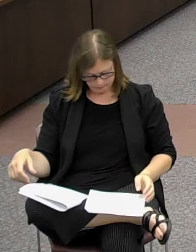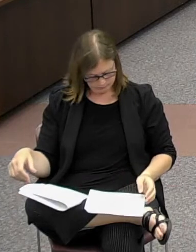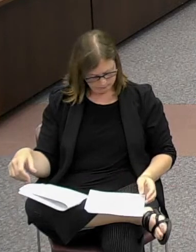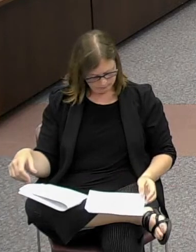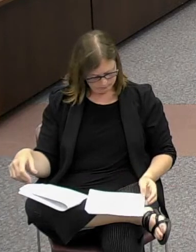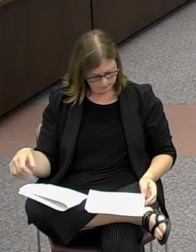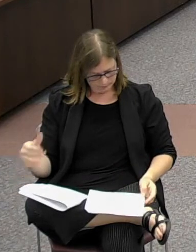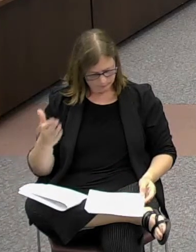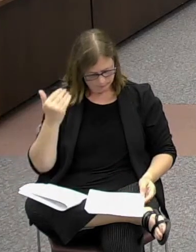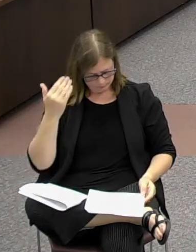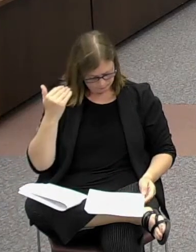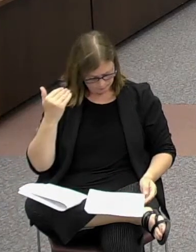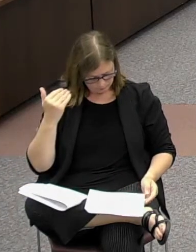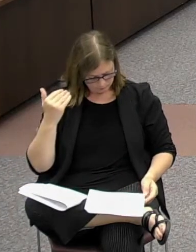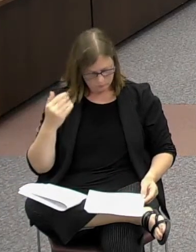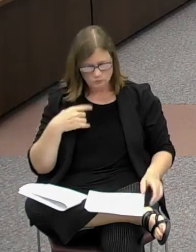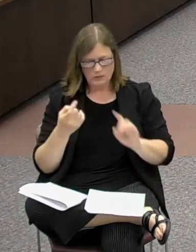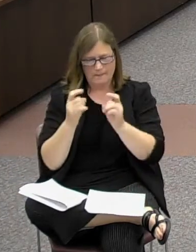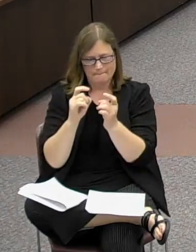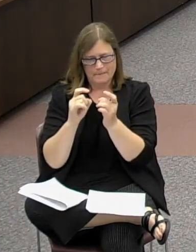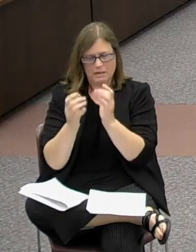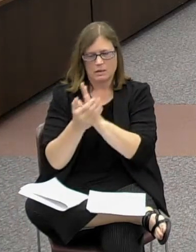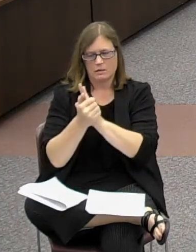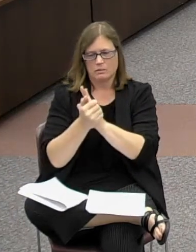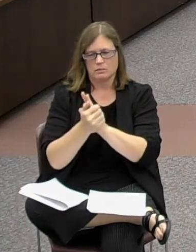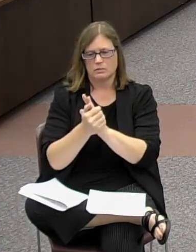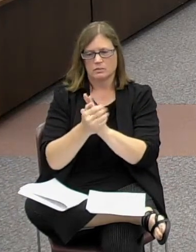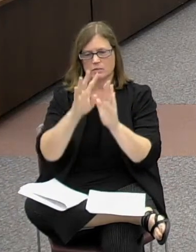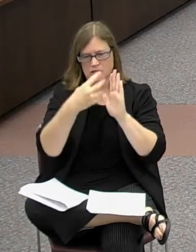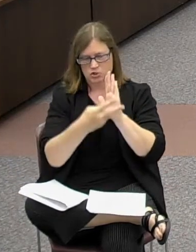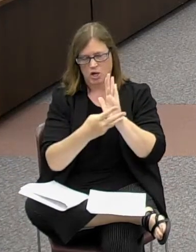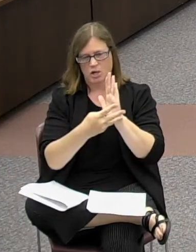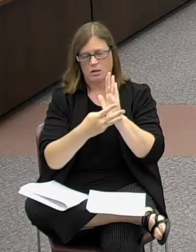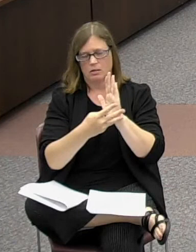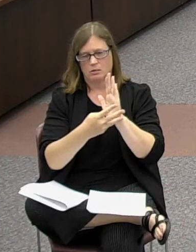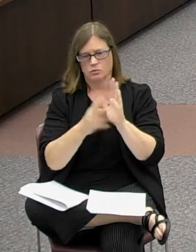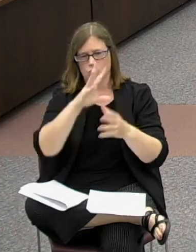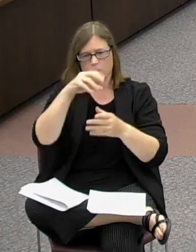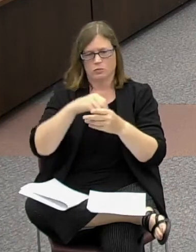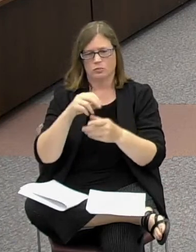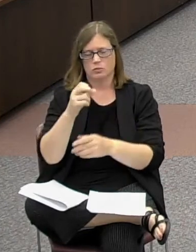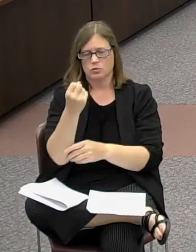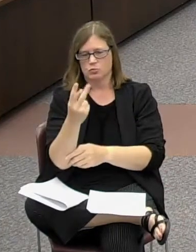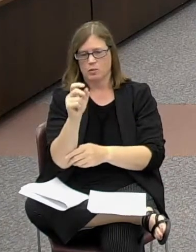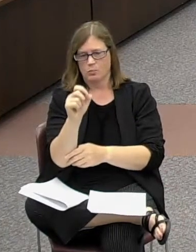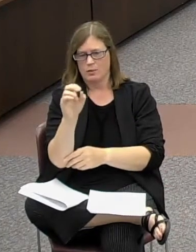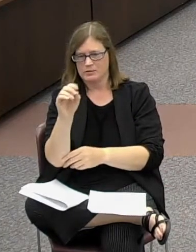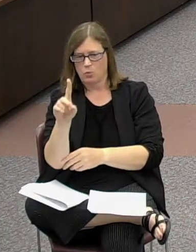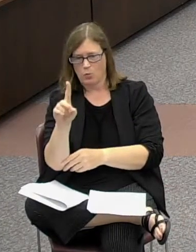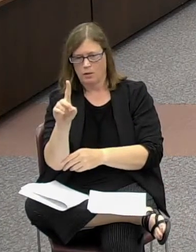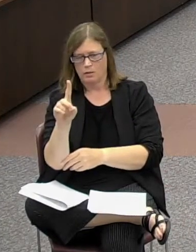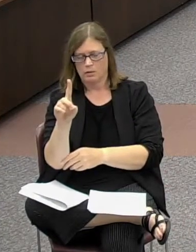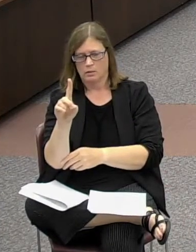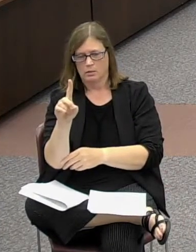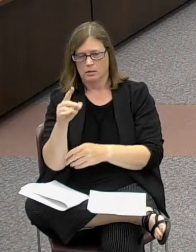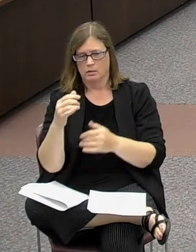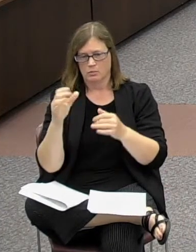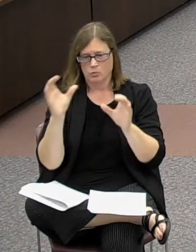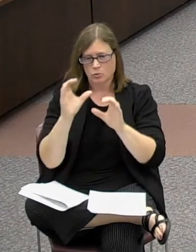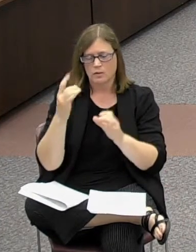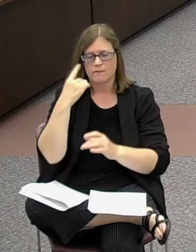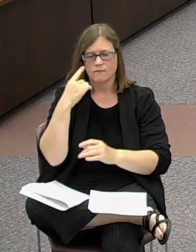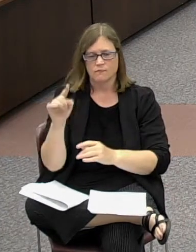closed session, we amended the agenda to include item 12.01. And so we're looking for a